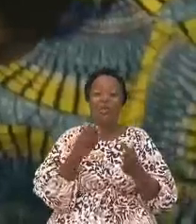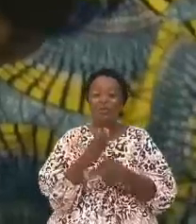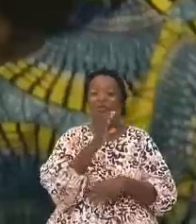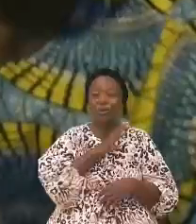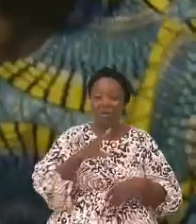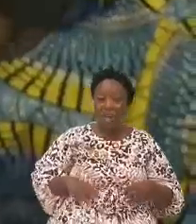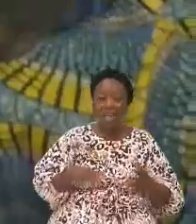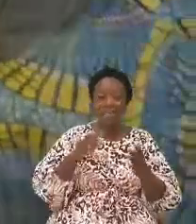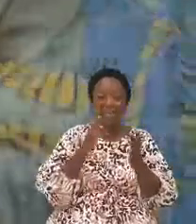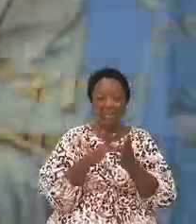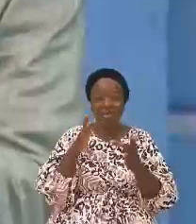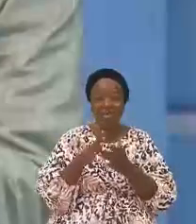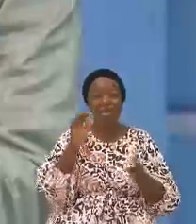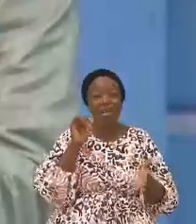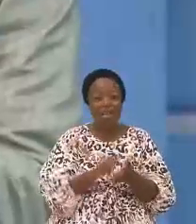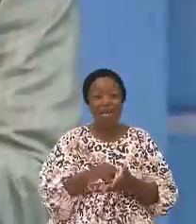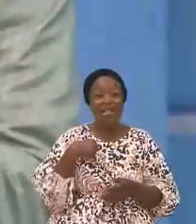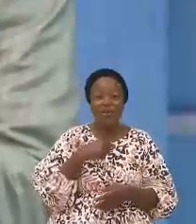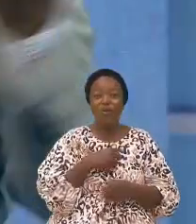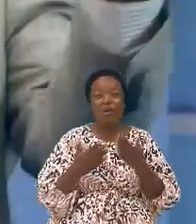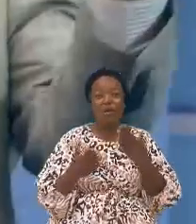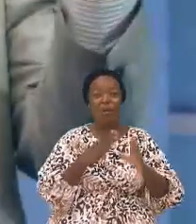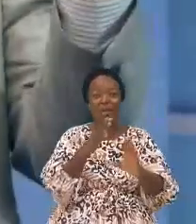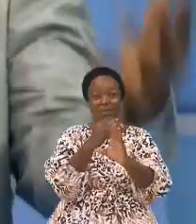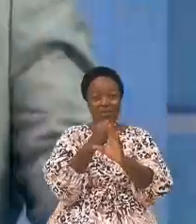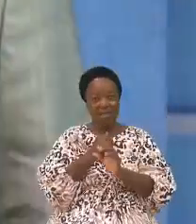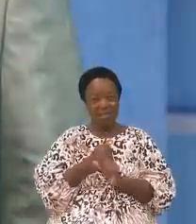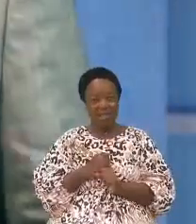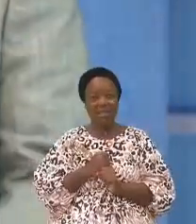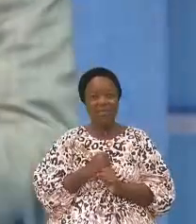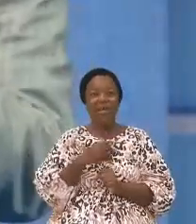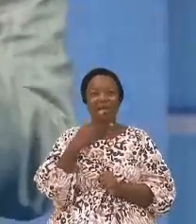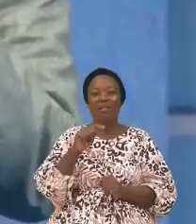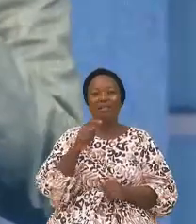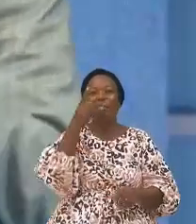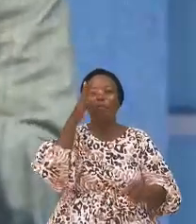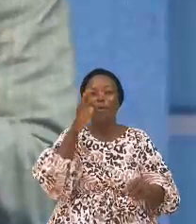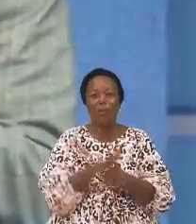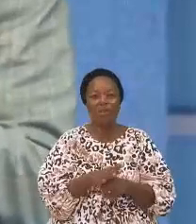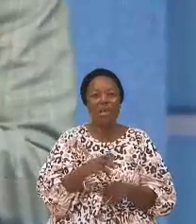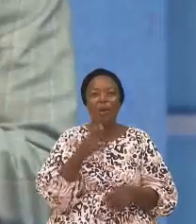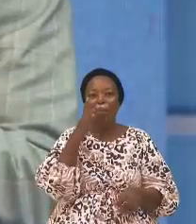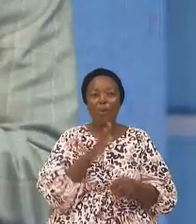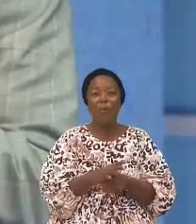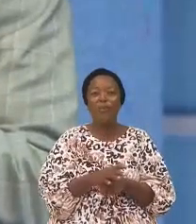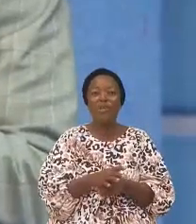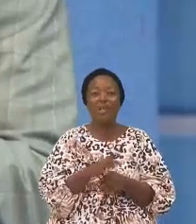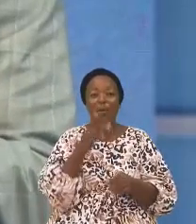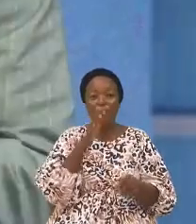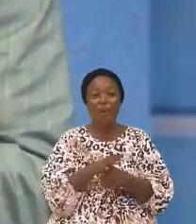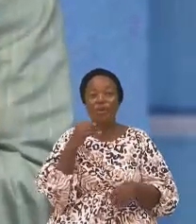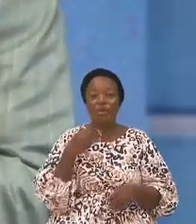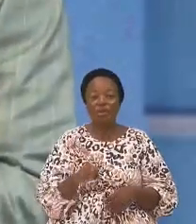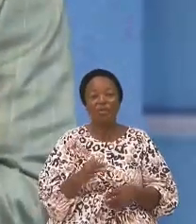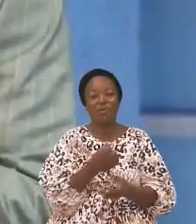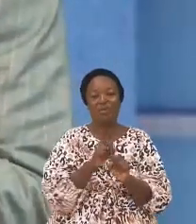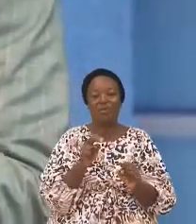every Gentile through Christ Jesus, that we might receive